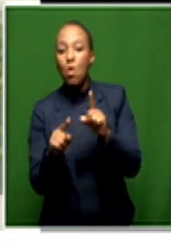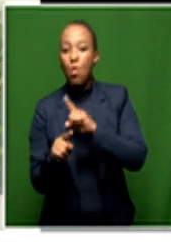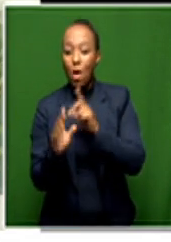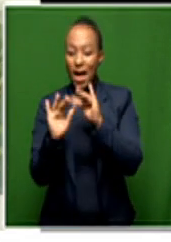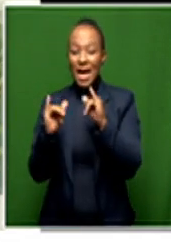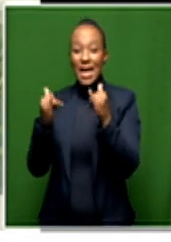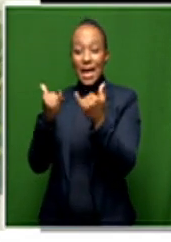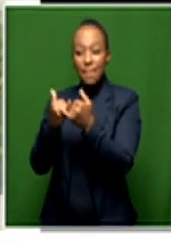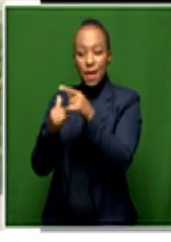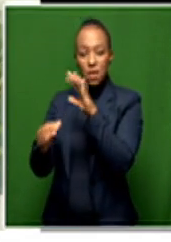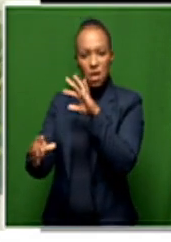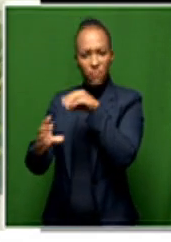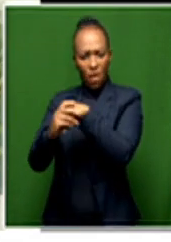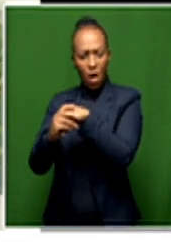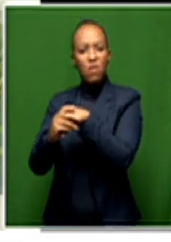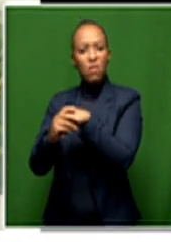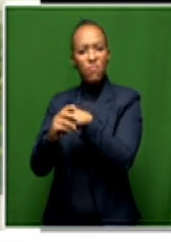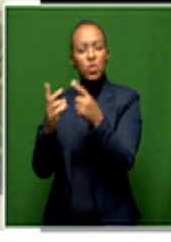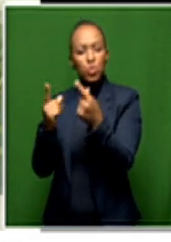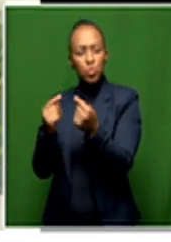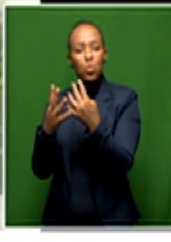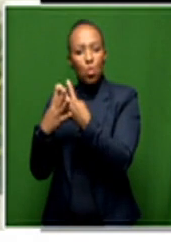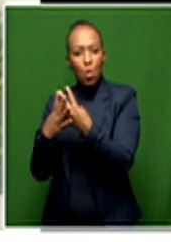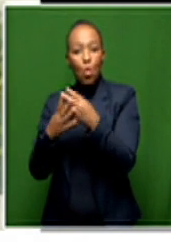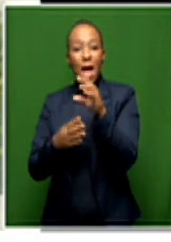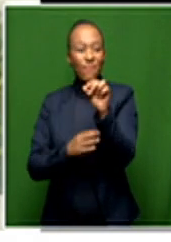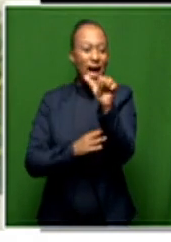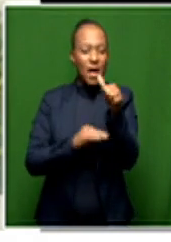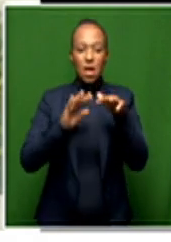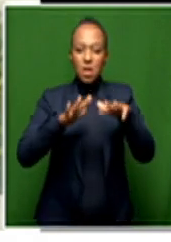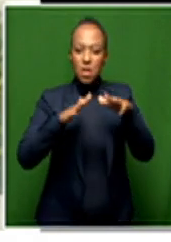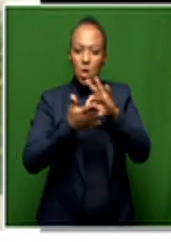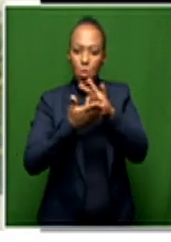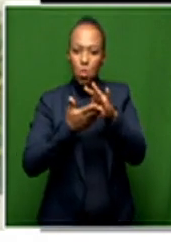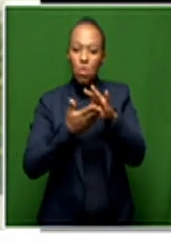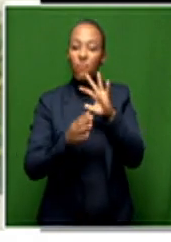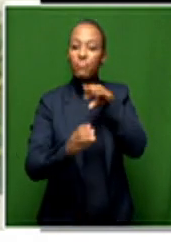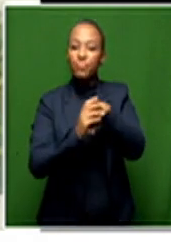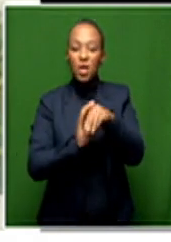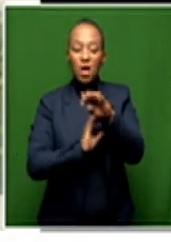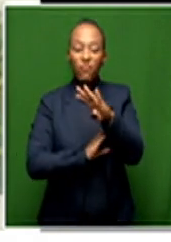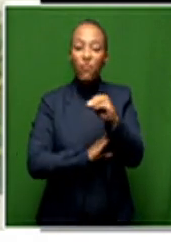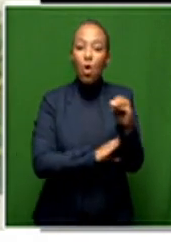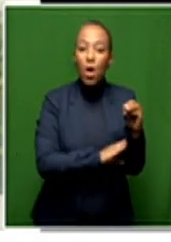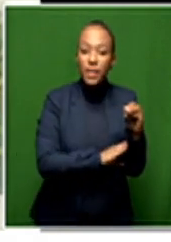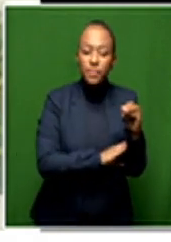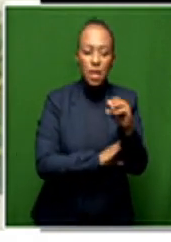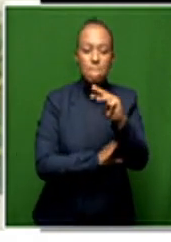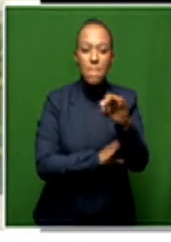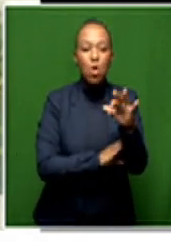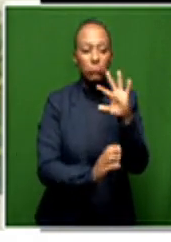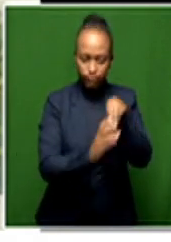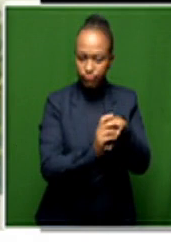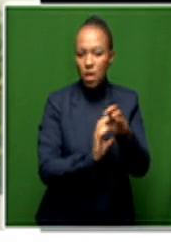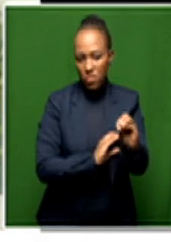in question has got 19 contracts with the department to the value of 400 million rand. And so we are referring that